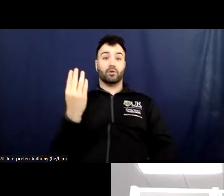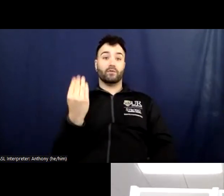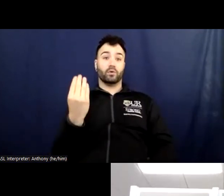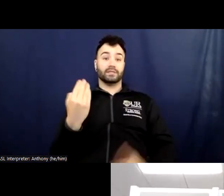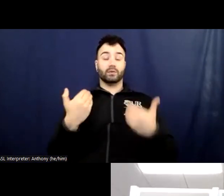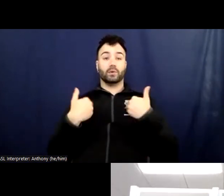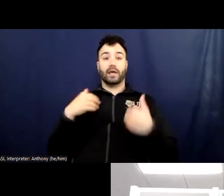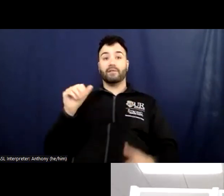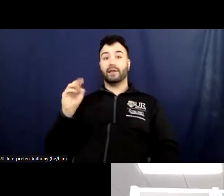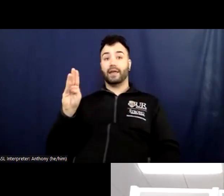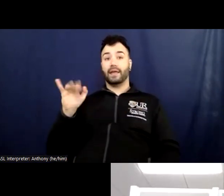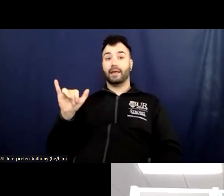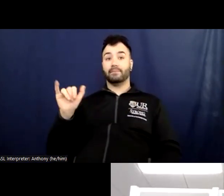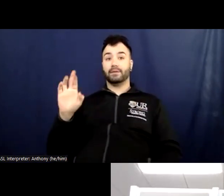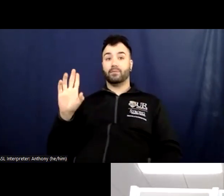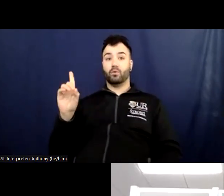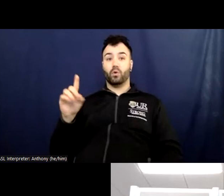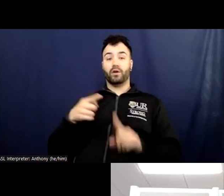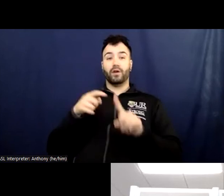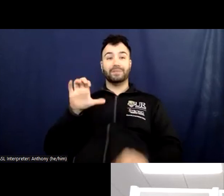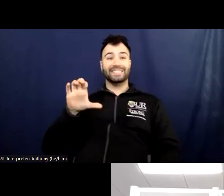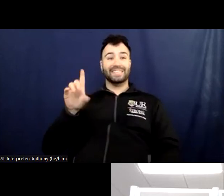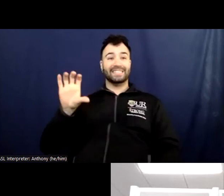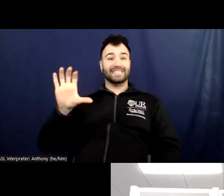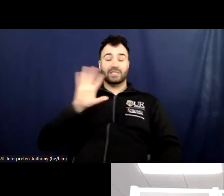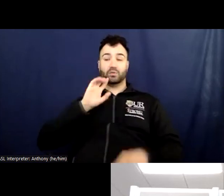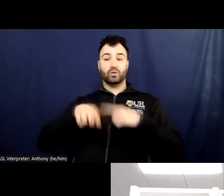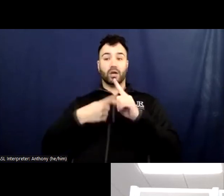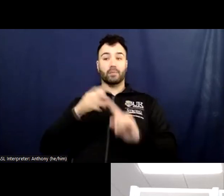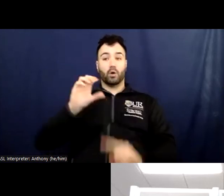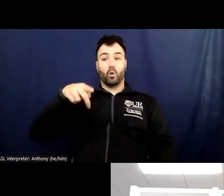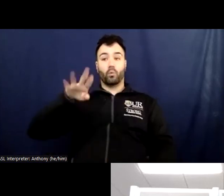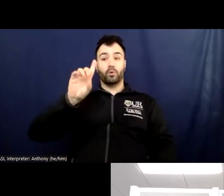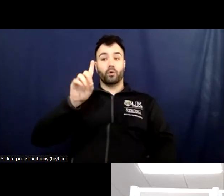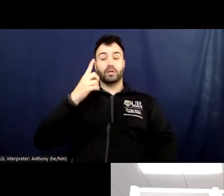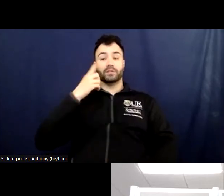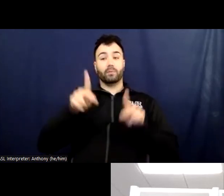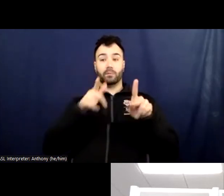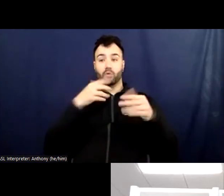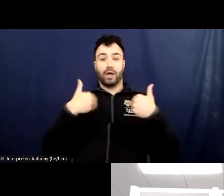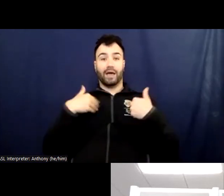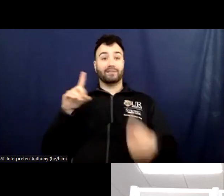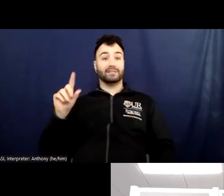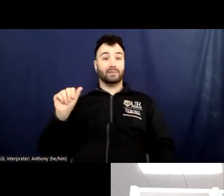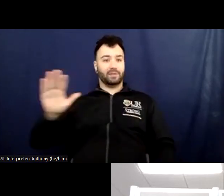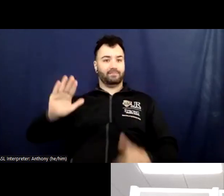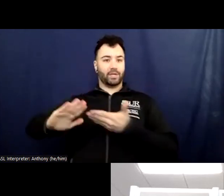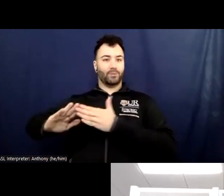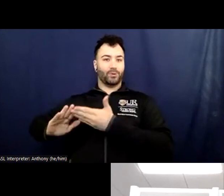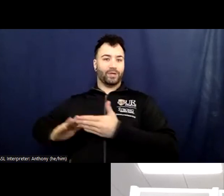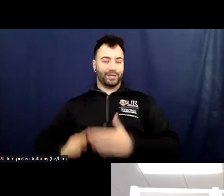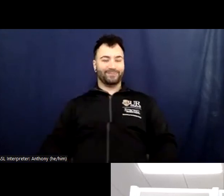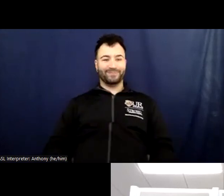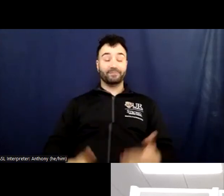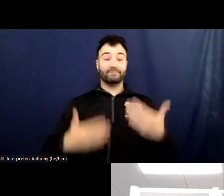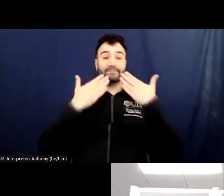Benjamin Oliveri from the CDC coming to talk about opioids in the disability community. So again, thank you everyone. Have a wonderful rest